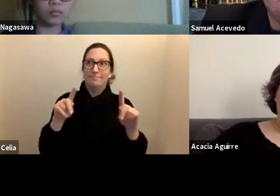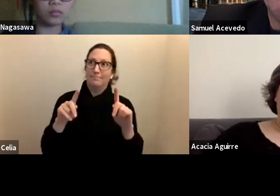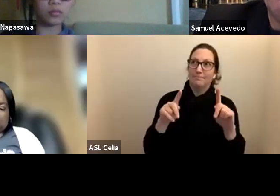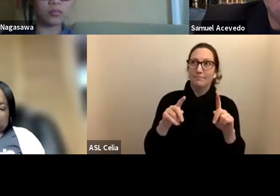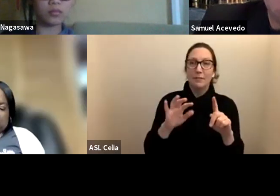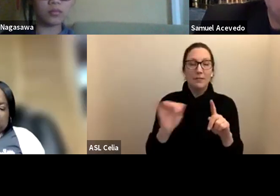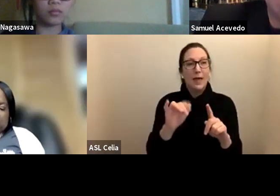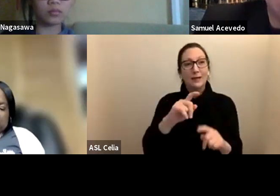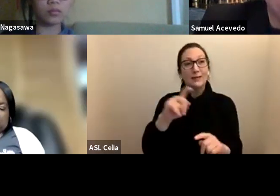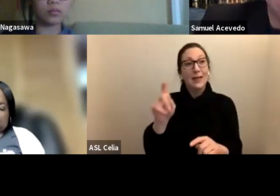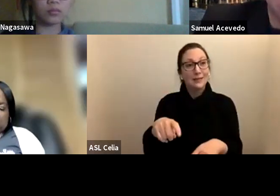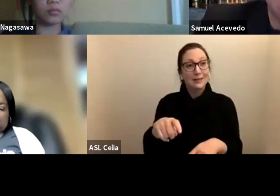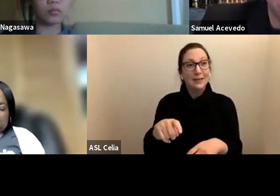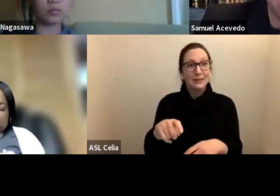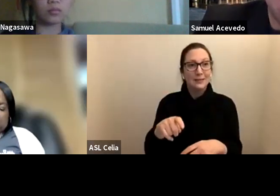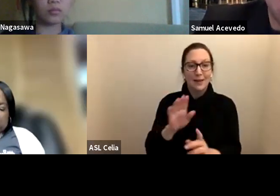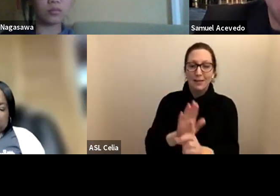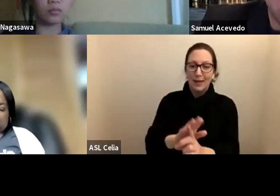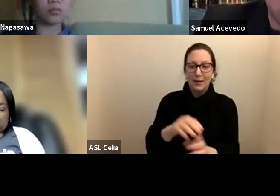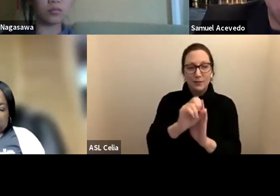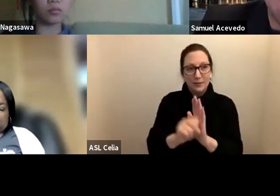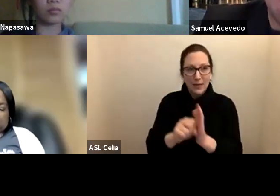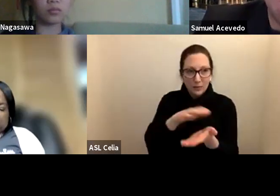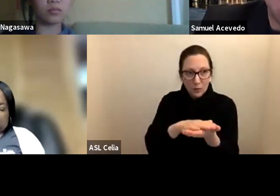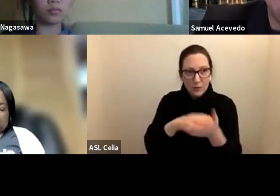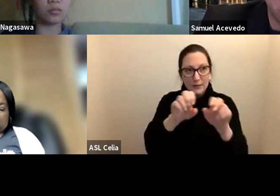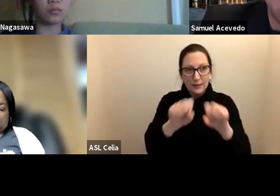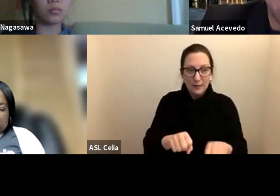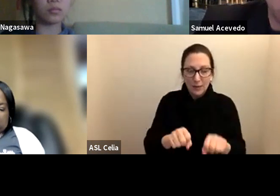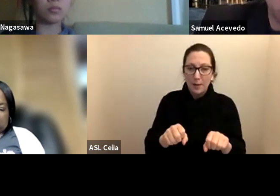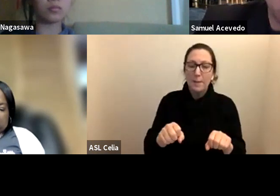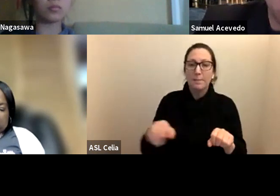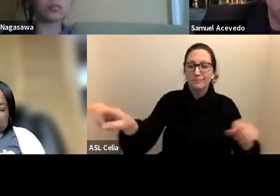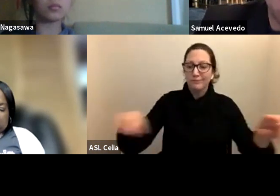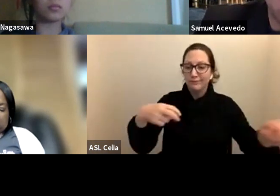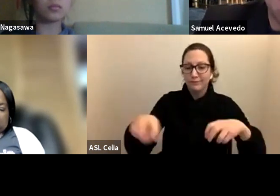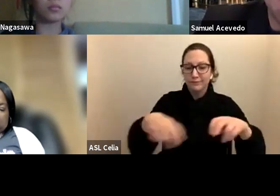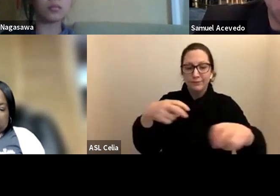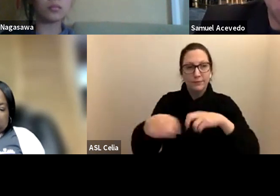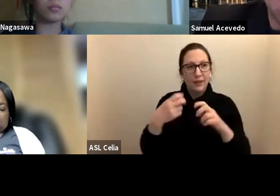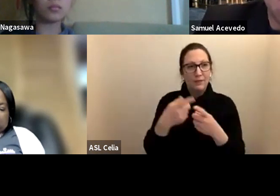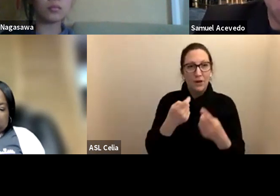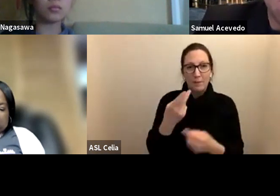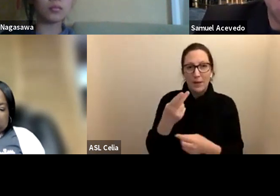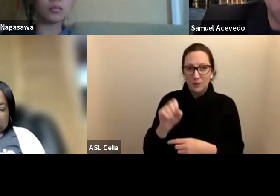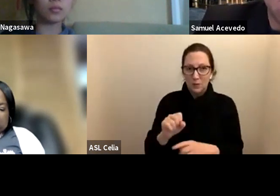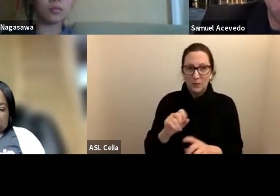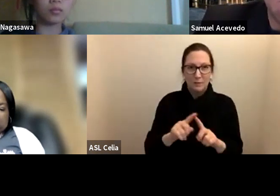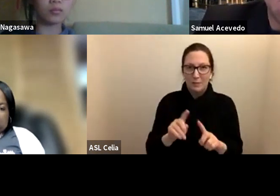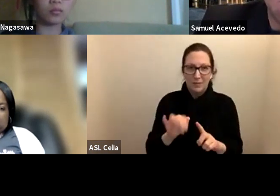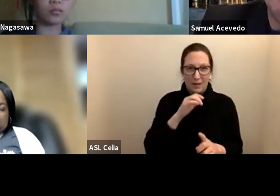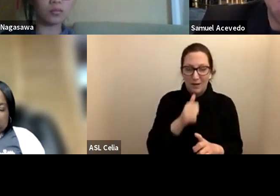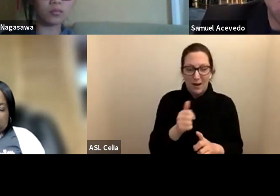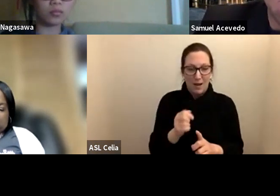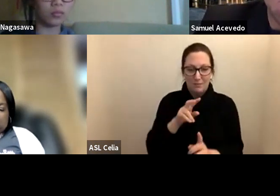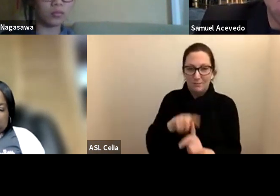when considering, the state school system and taking students from high schools. But it doesn't feel as translatable to me